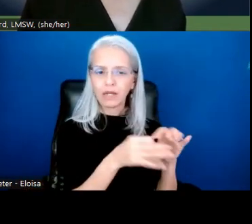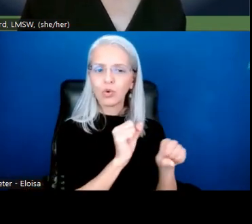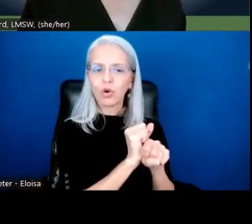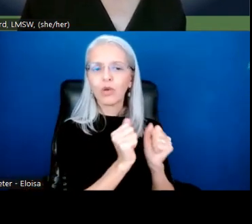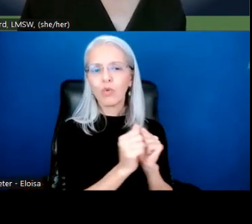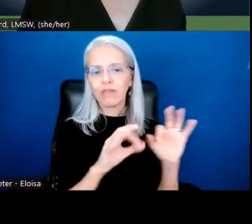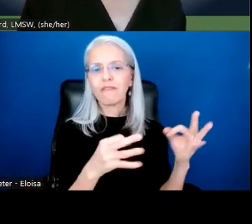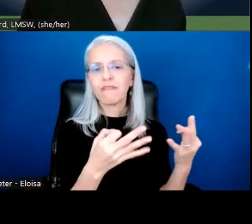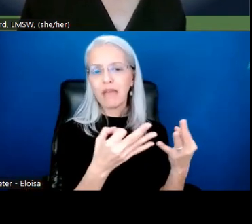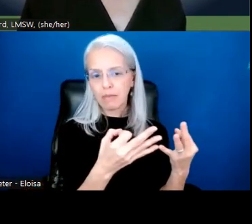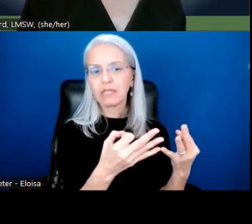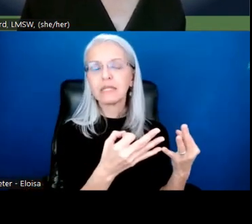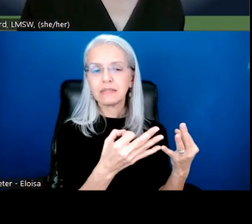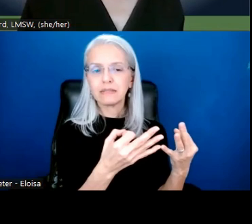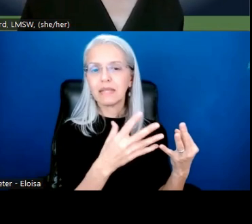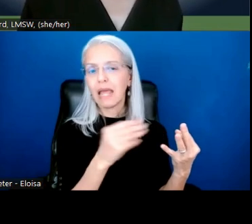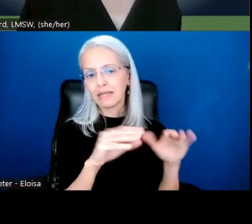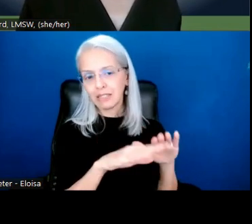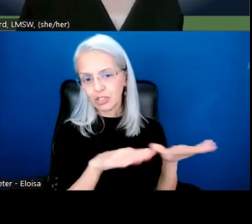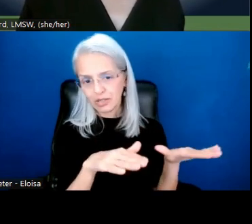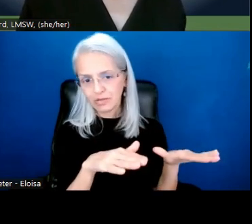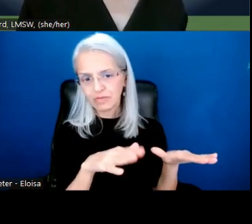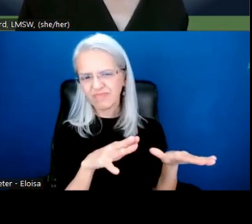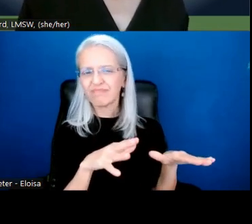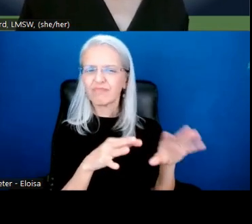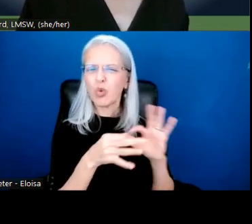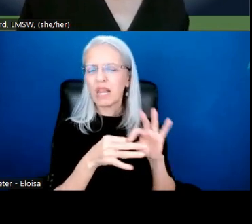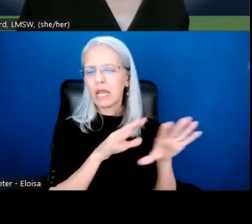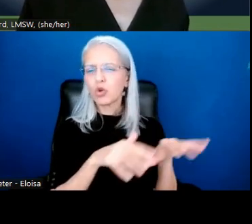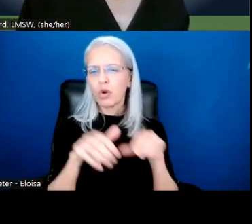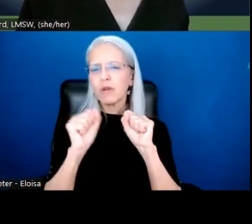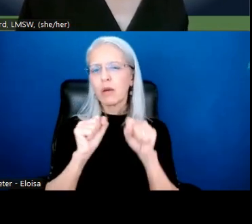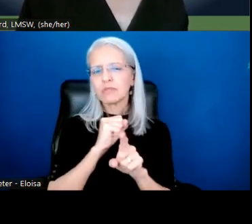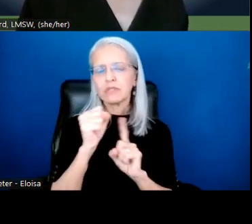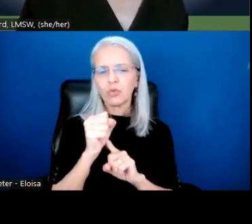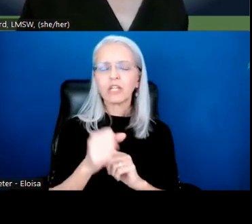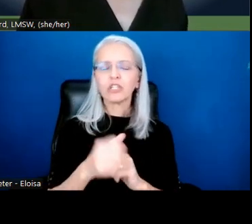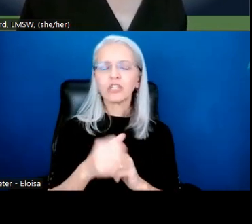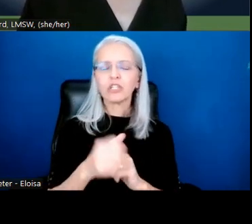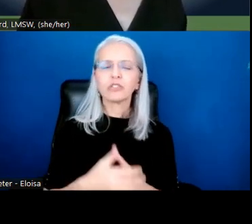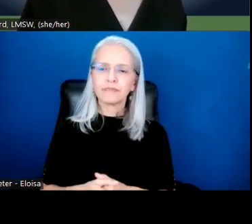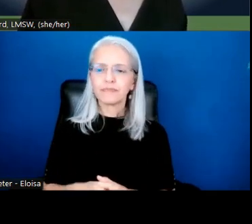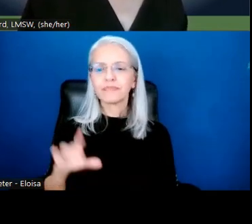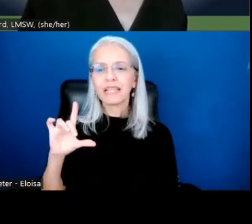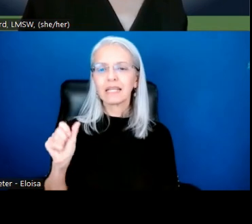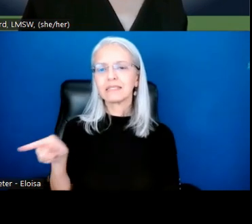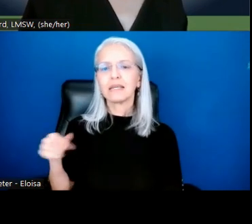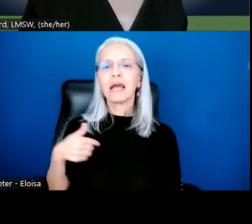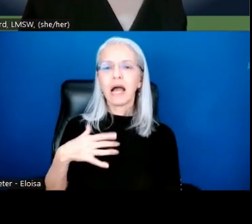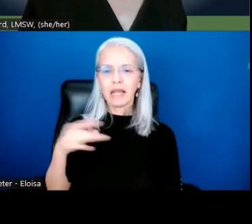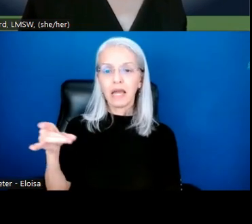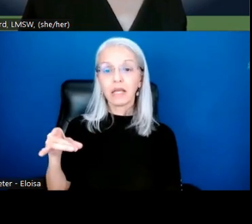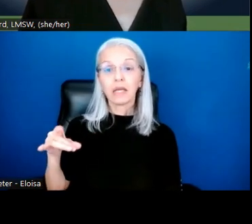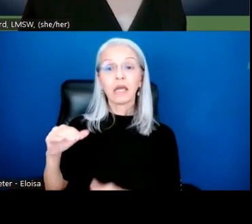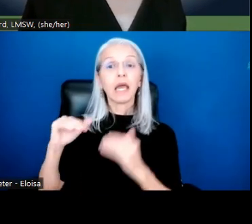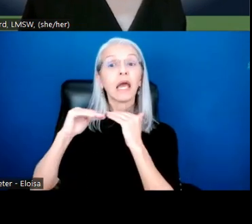families and kids in adoption and foster situations. Yeah, So I we, like this consistency. Will they be able to